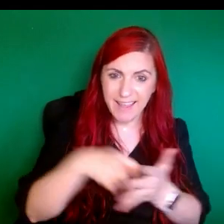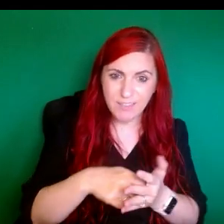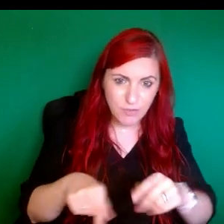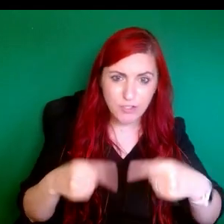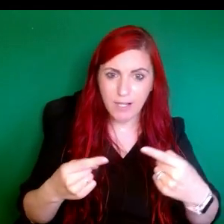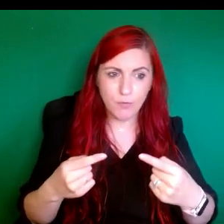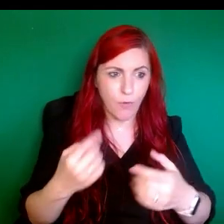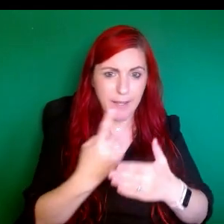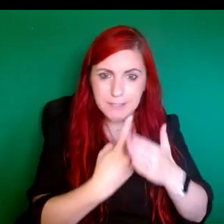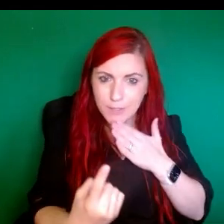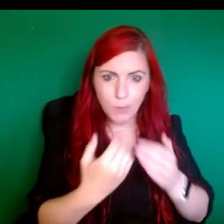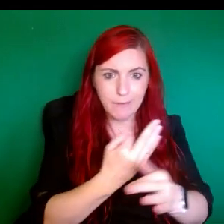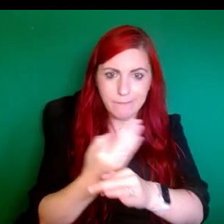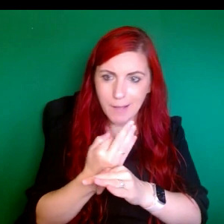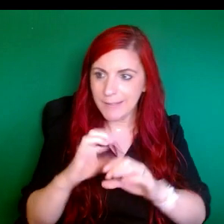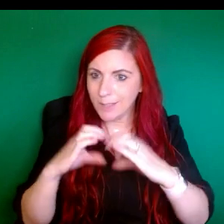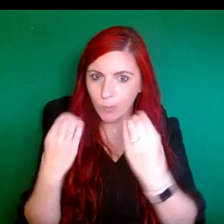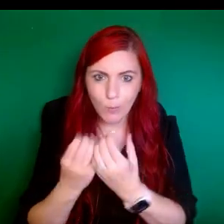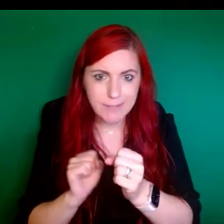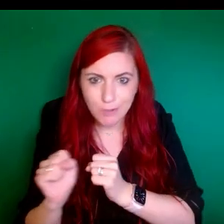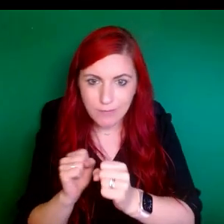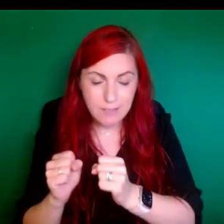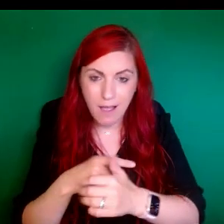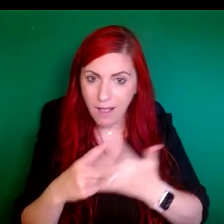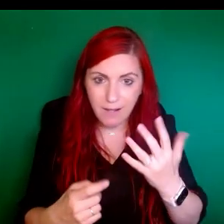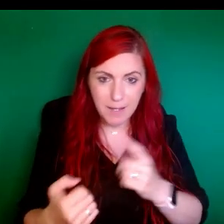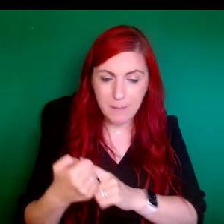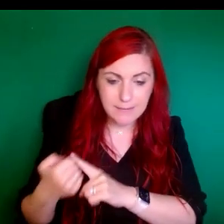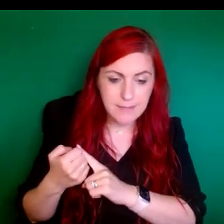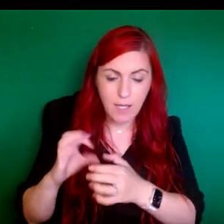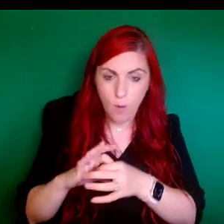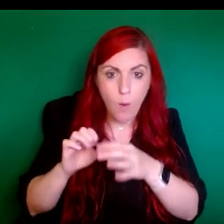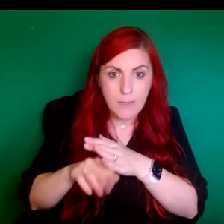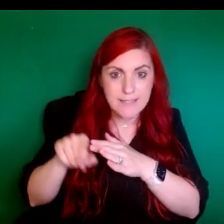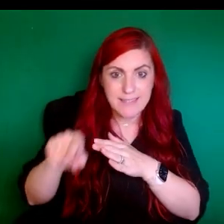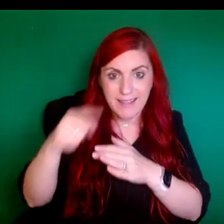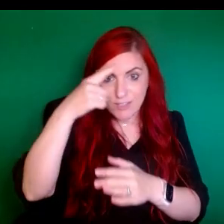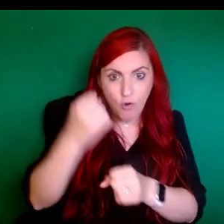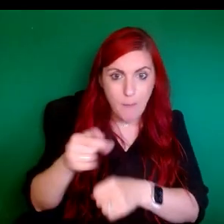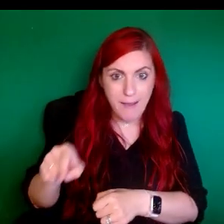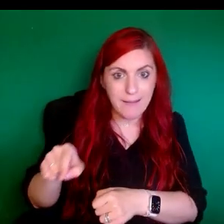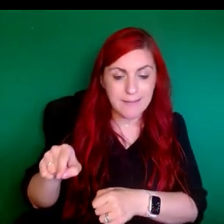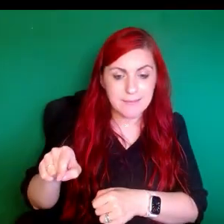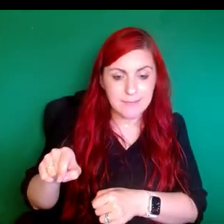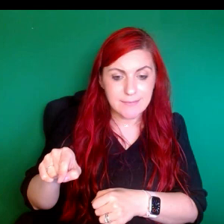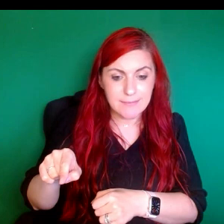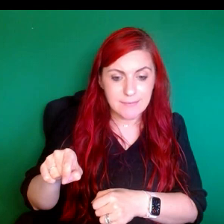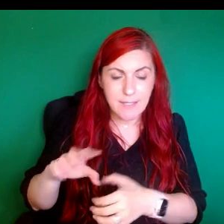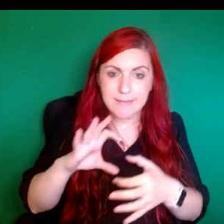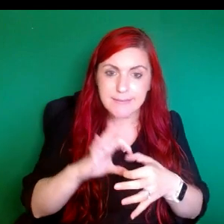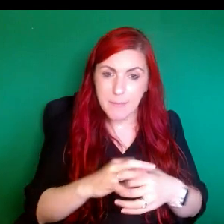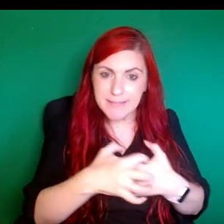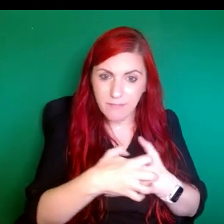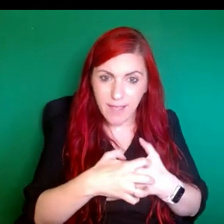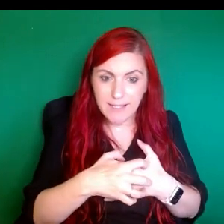significant challenge on individuals, on families, on communities, and on services. And homelessness itself is a